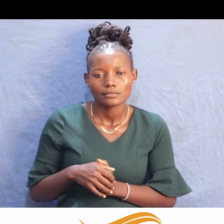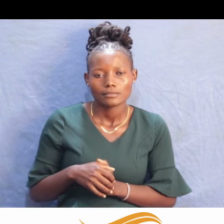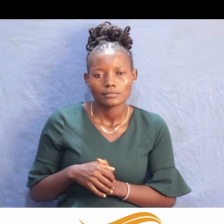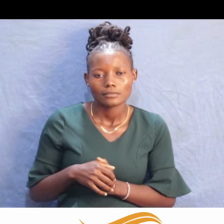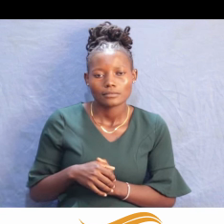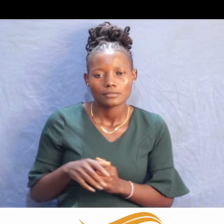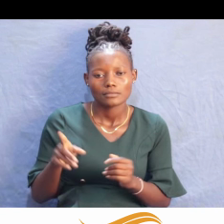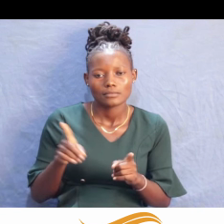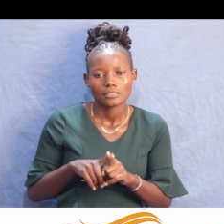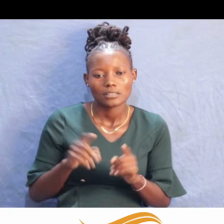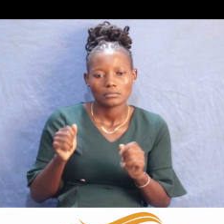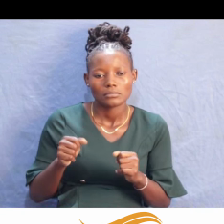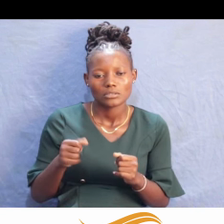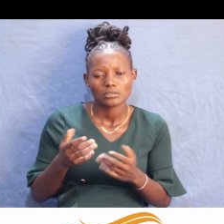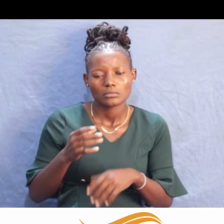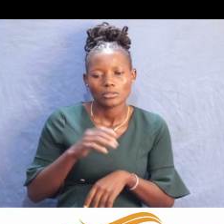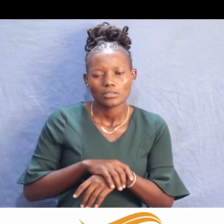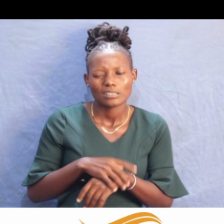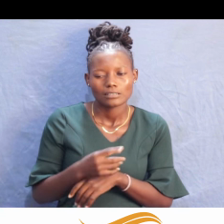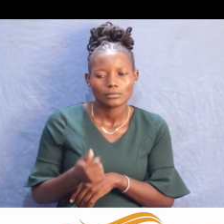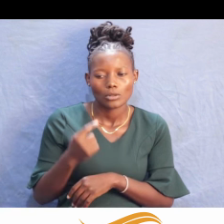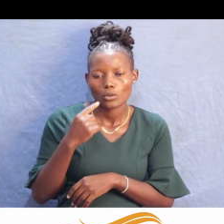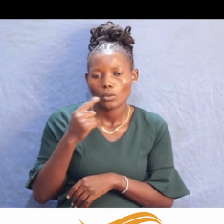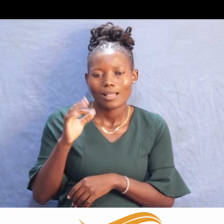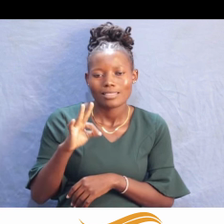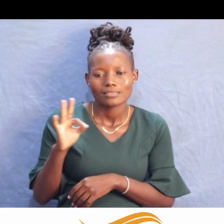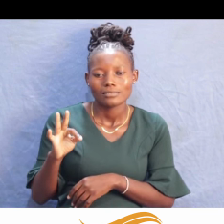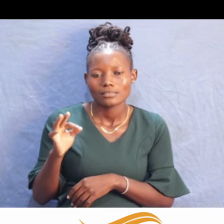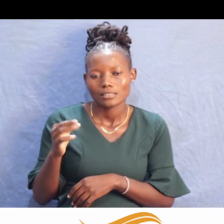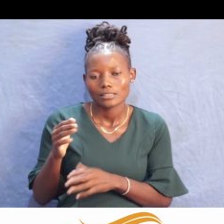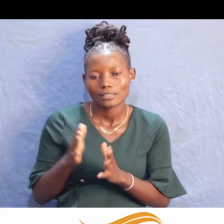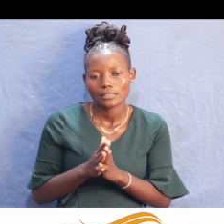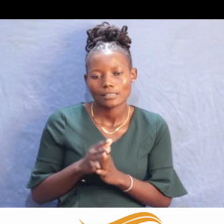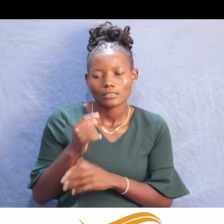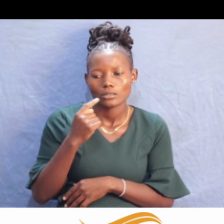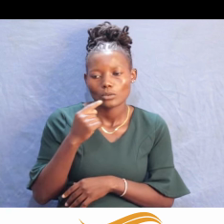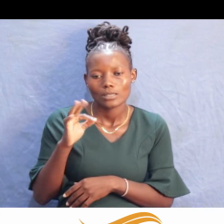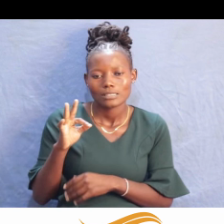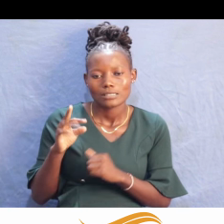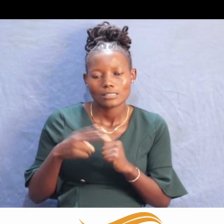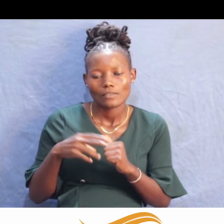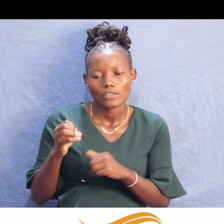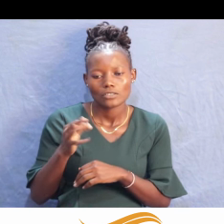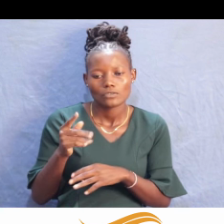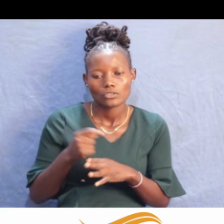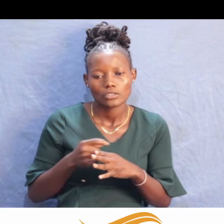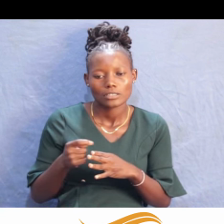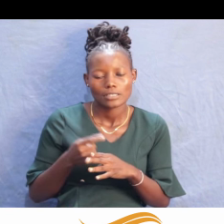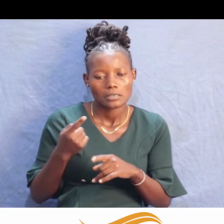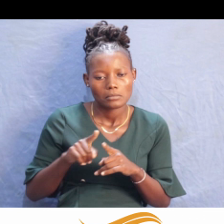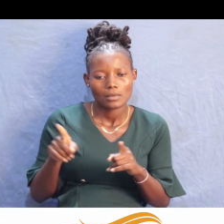Again, you want to get at least up to 133 and a maximum 170 for training. Now back here in your